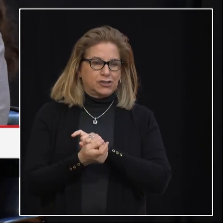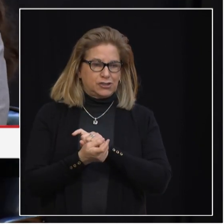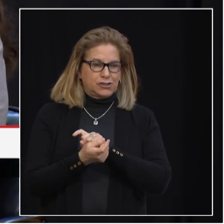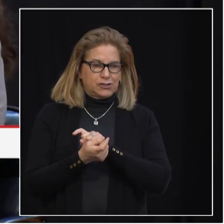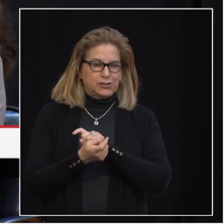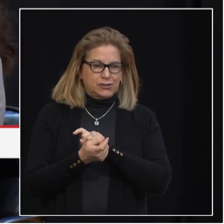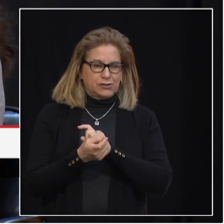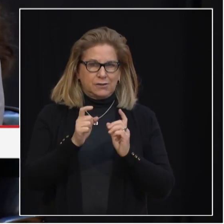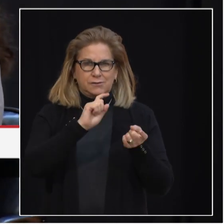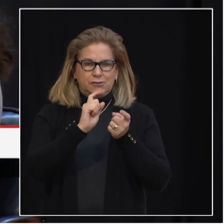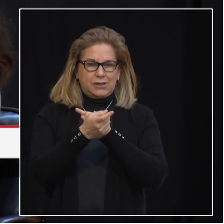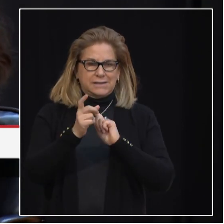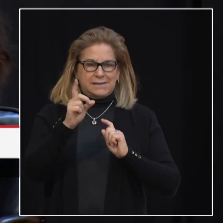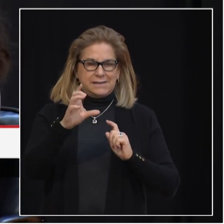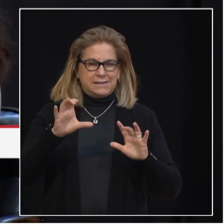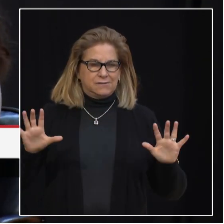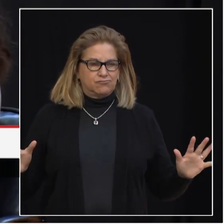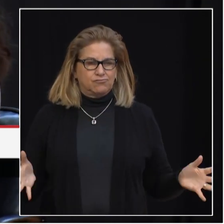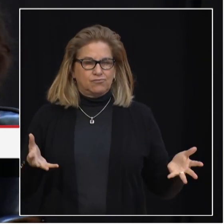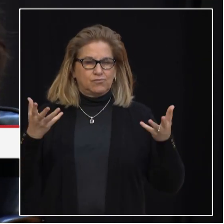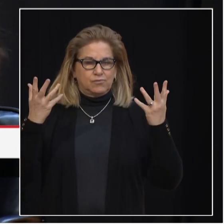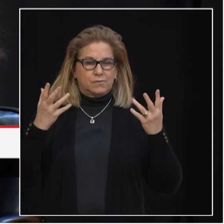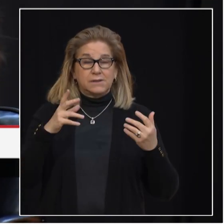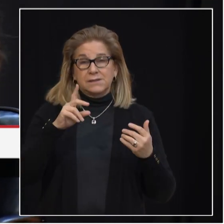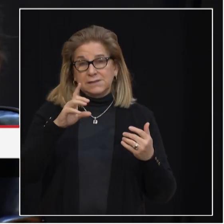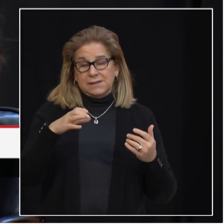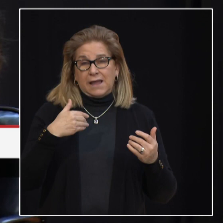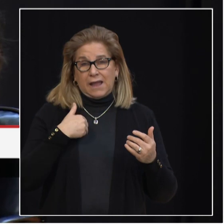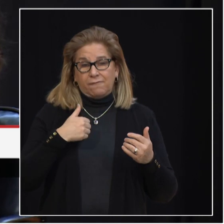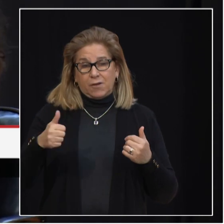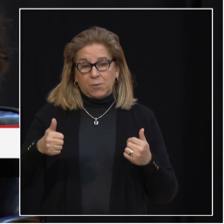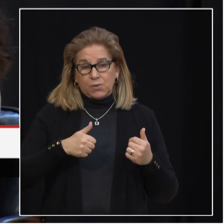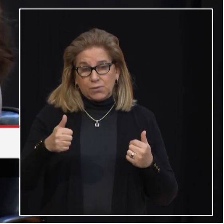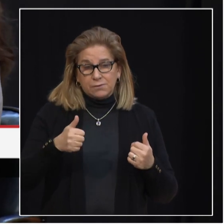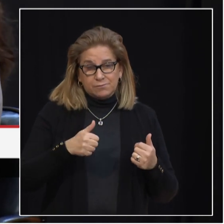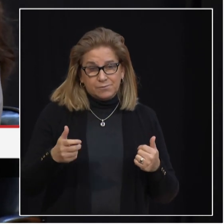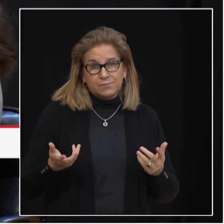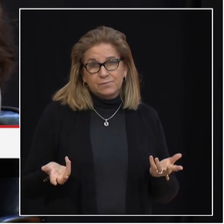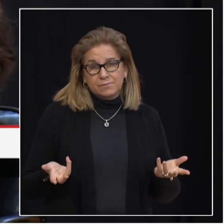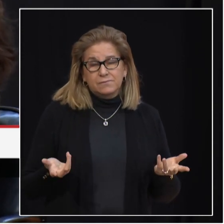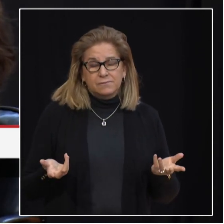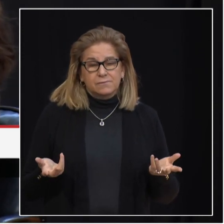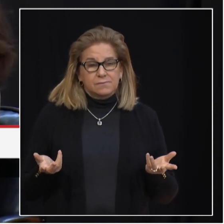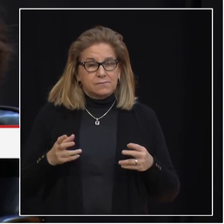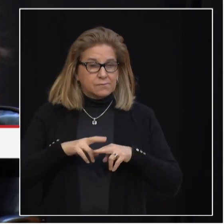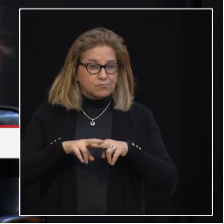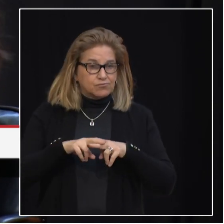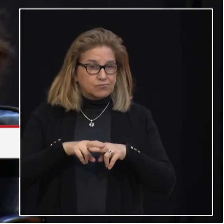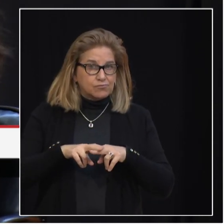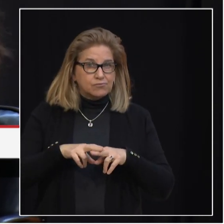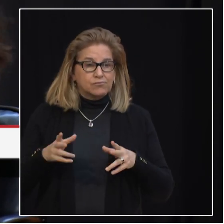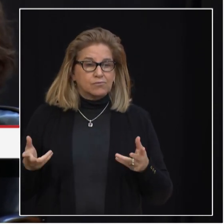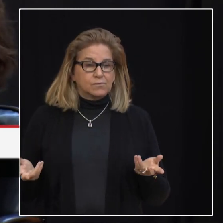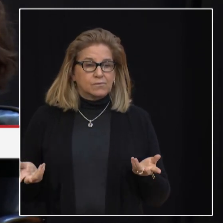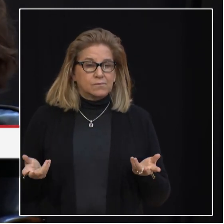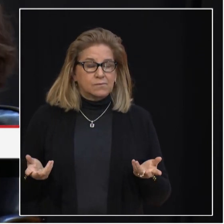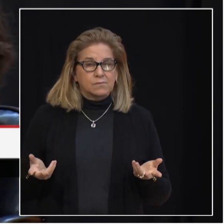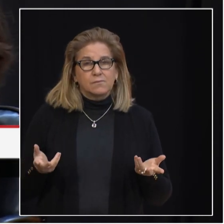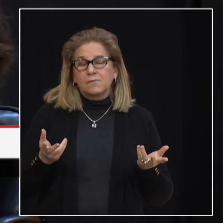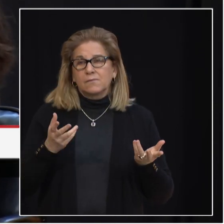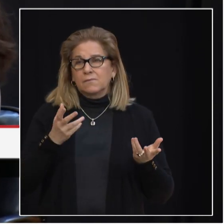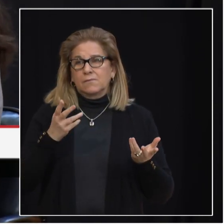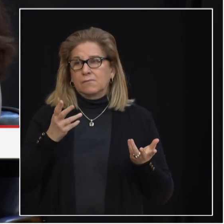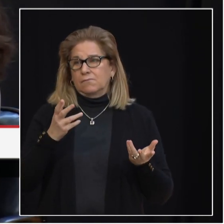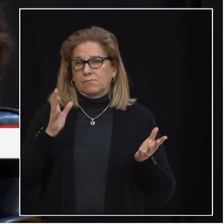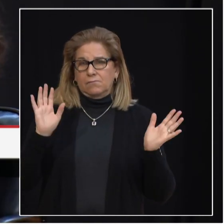long average commutes. So in some ways, it makes a lot of sense to put residential units, right in the